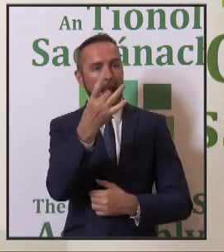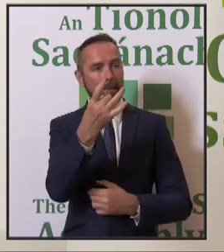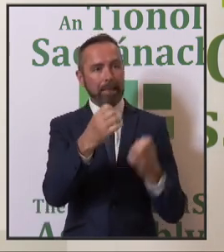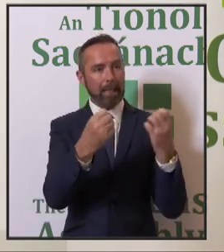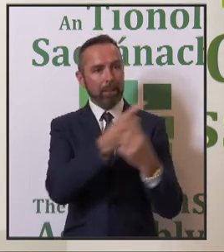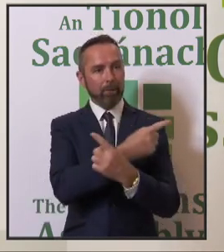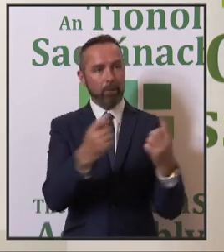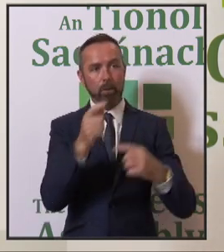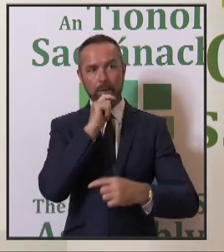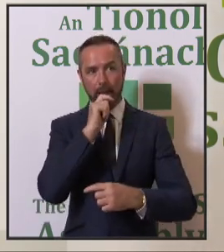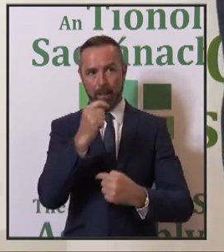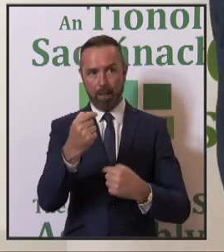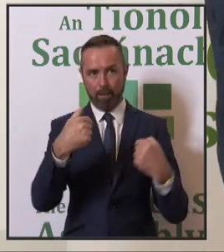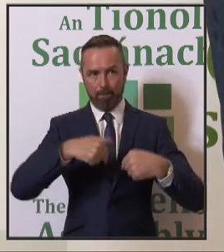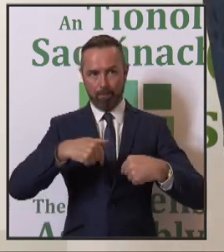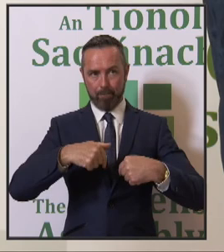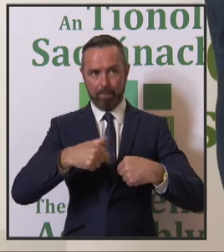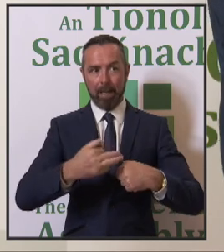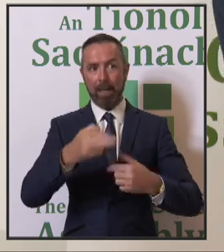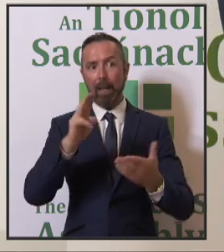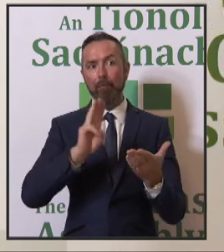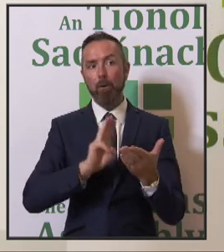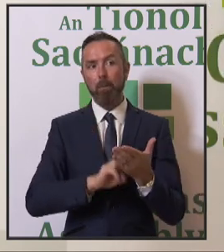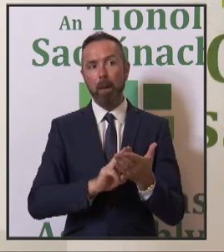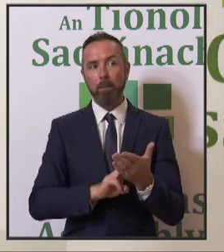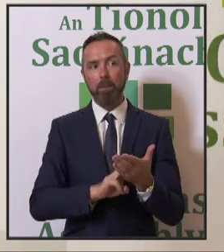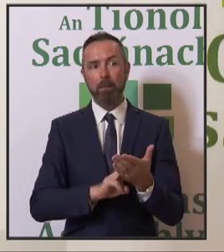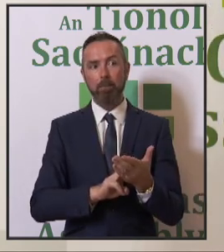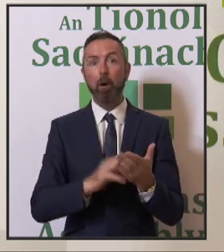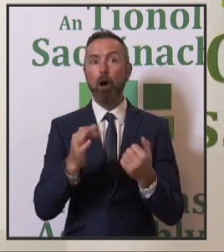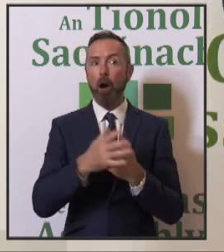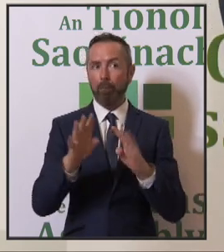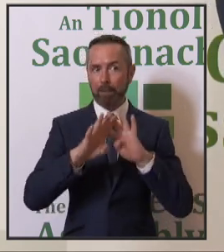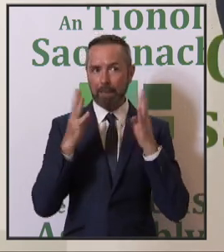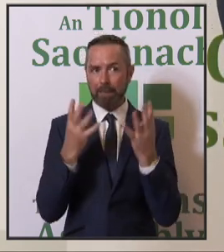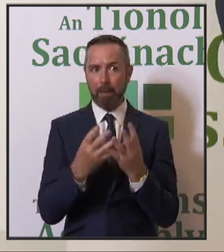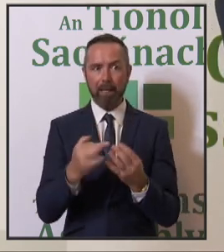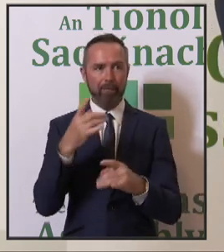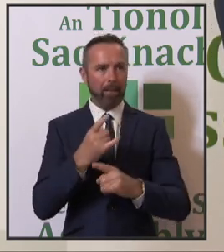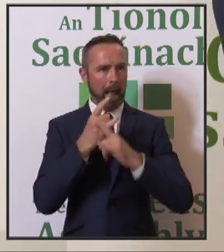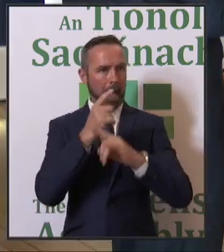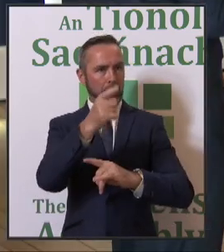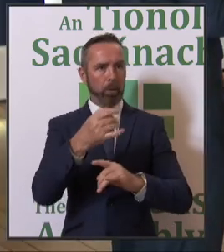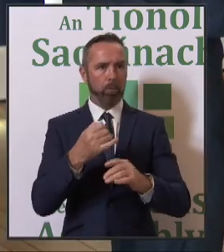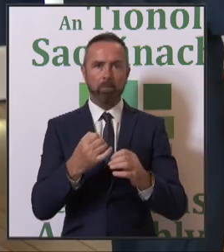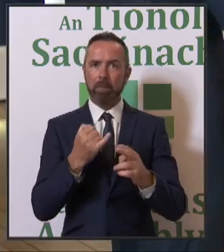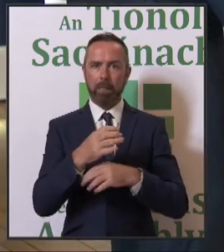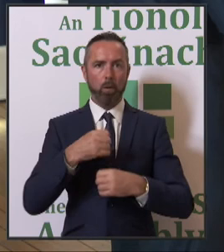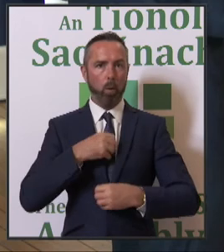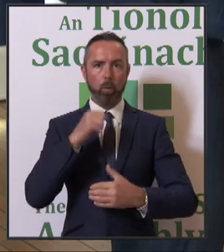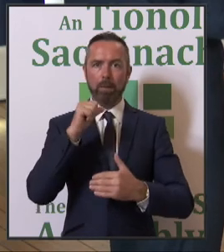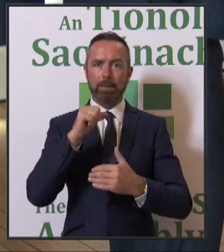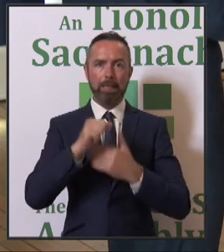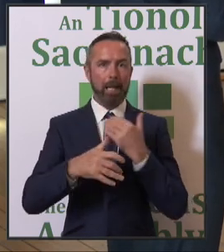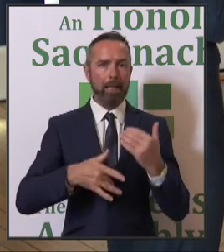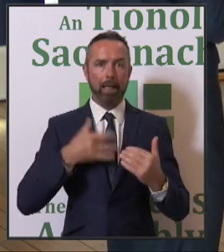to tell us if membership has of the assembly has helped you in your daily lives or has